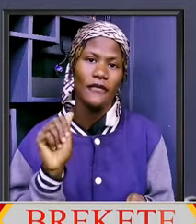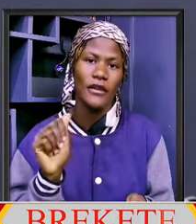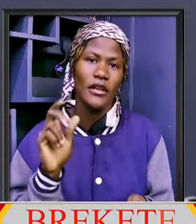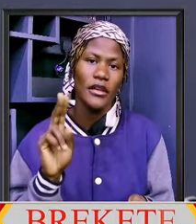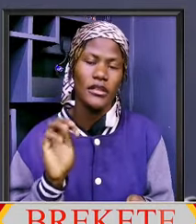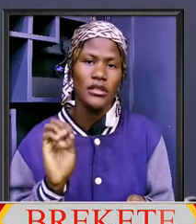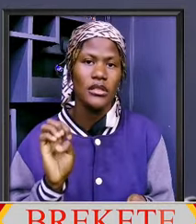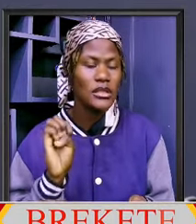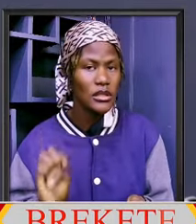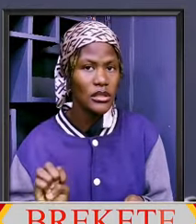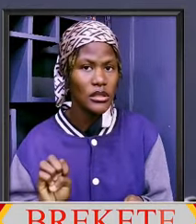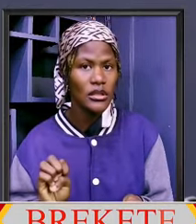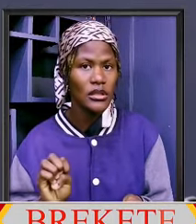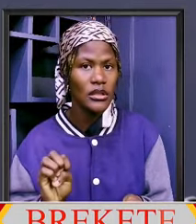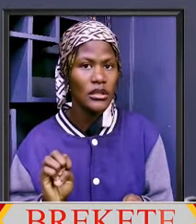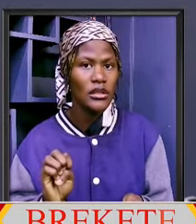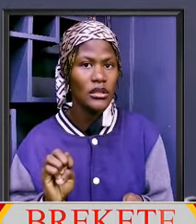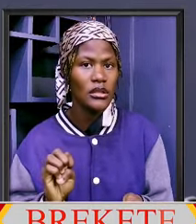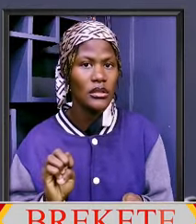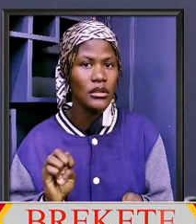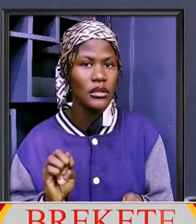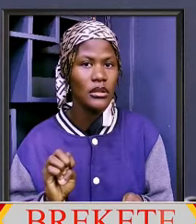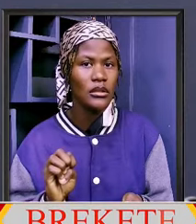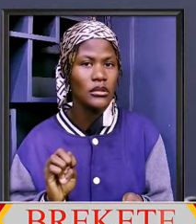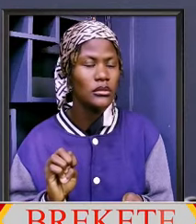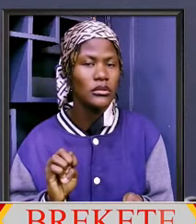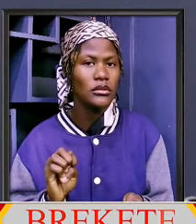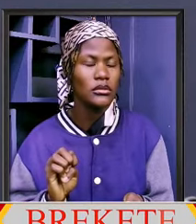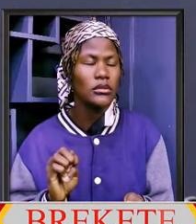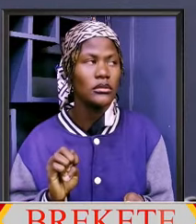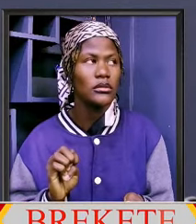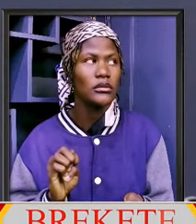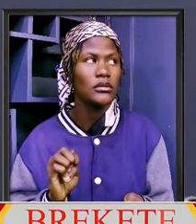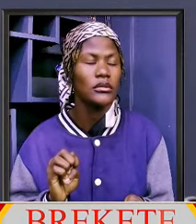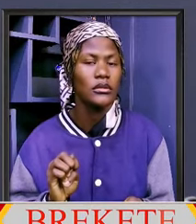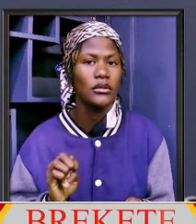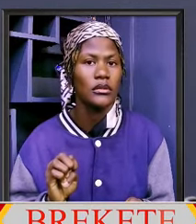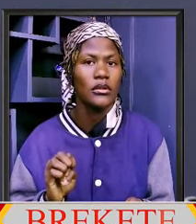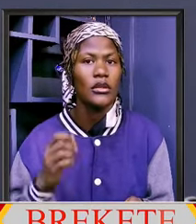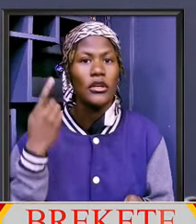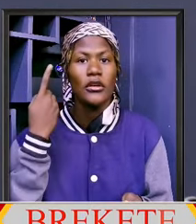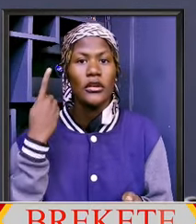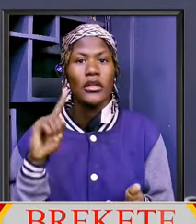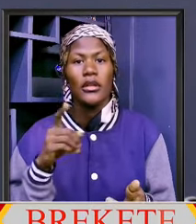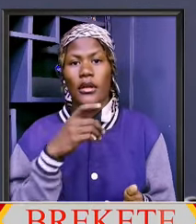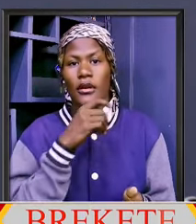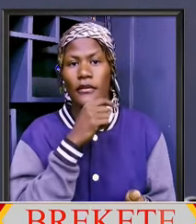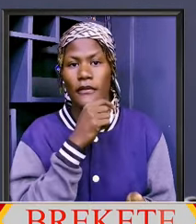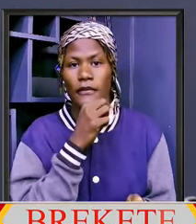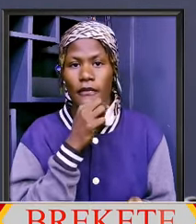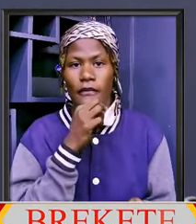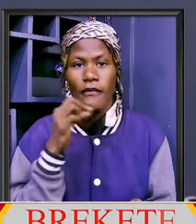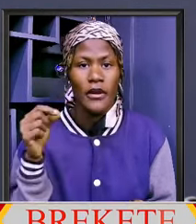hungry fit enter, like. The place where they bomb me for Ondo State, Idore. For their farm, you go enter.